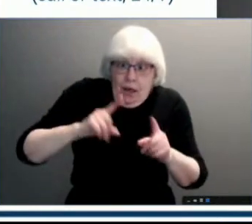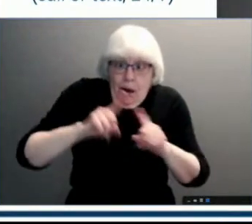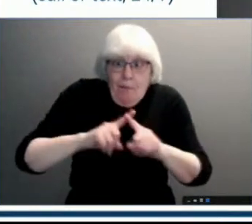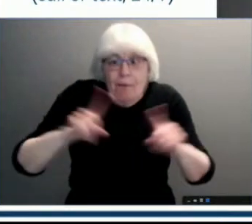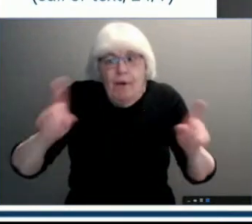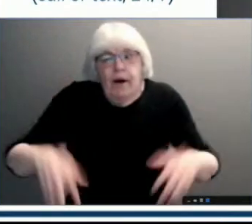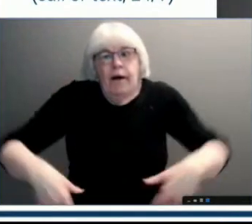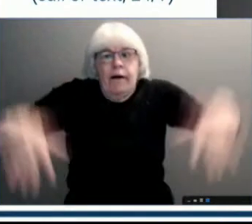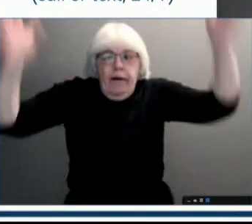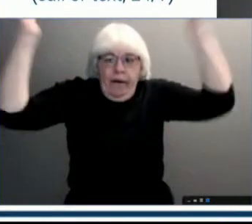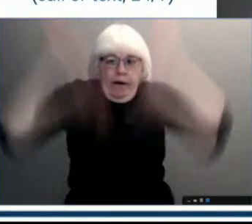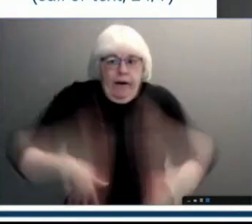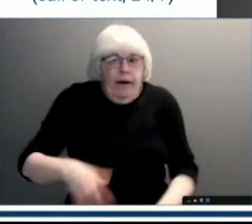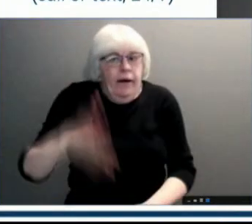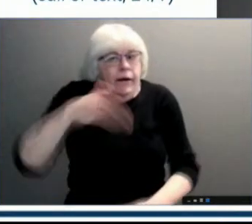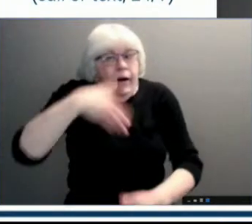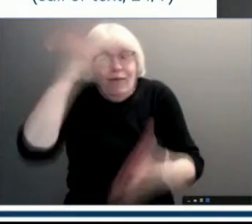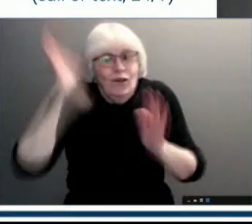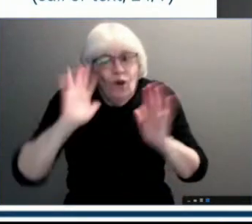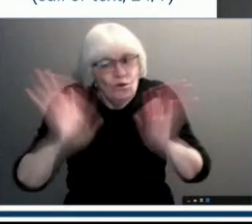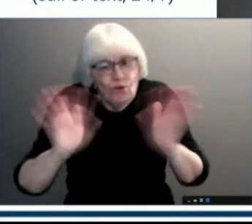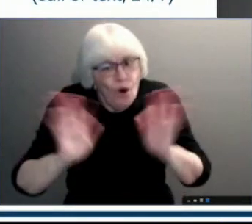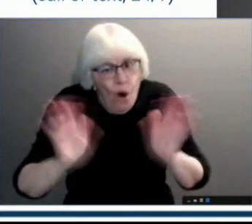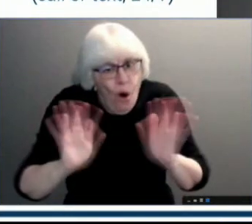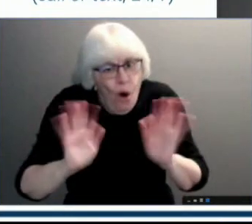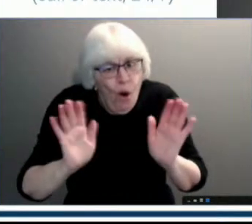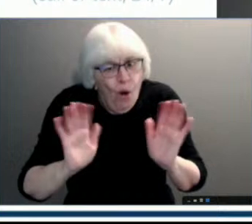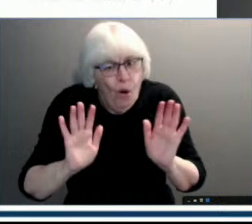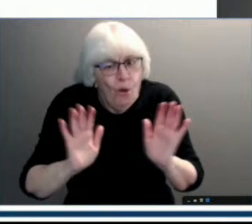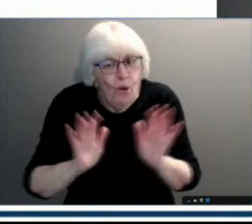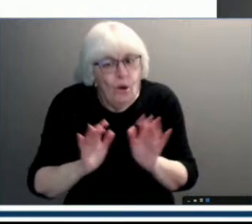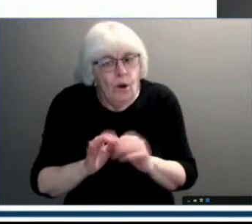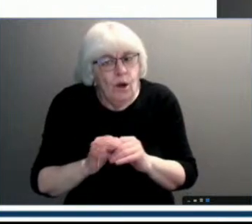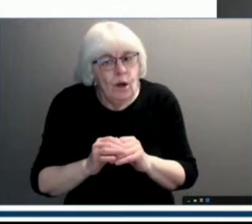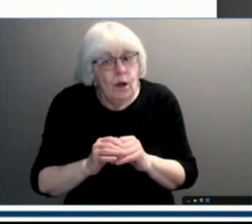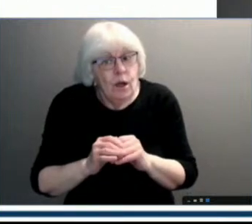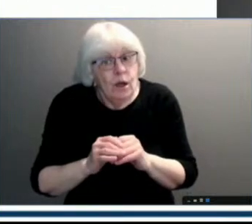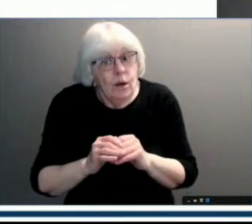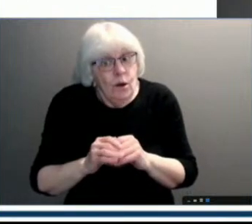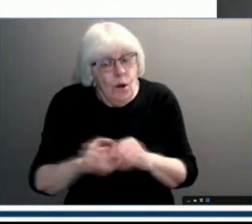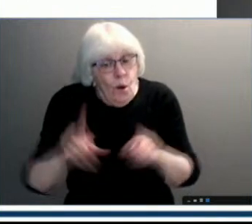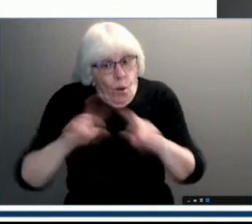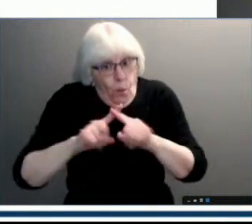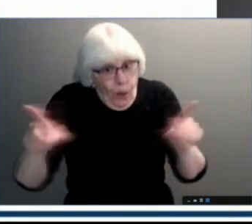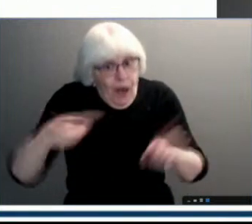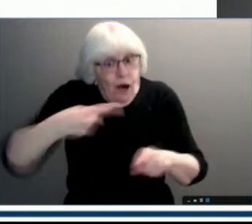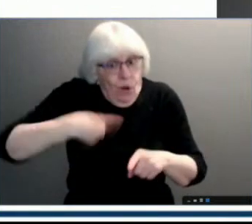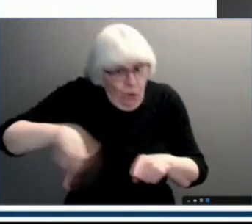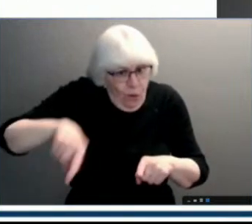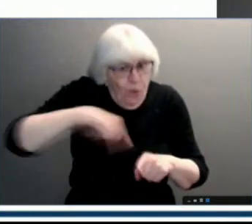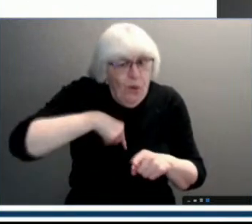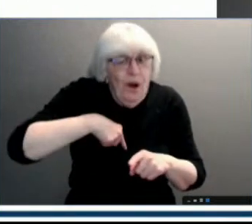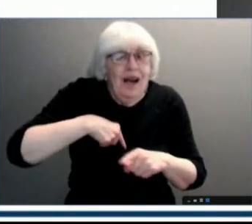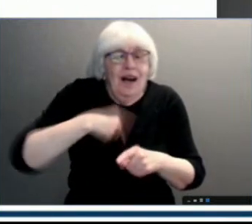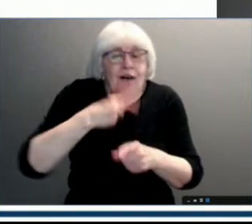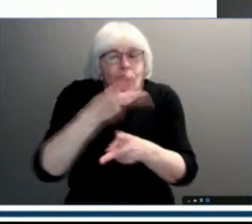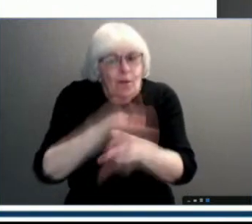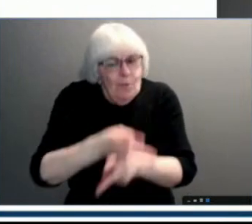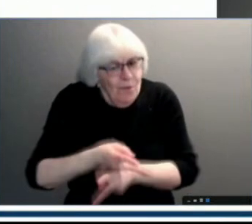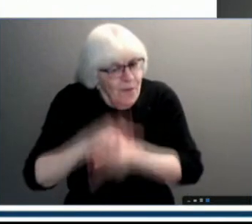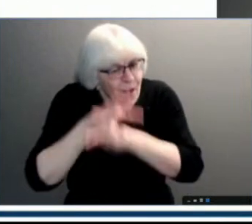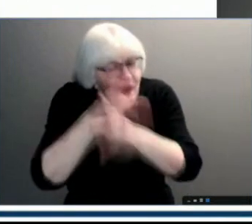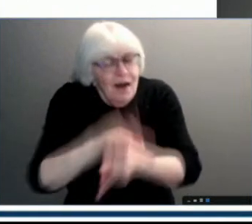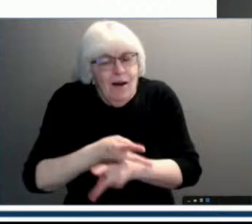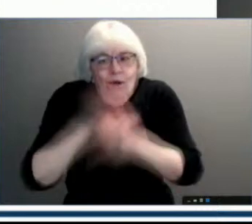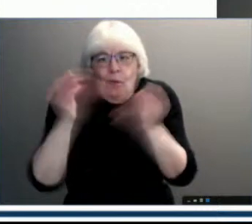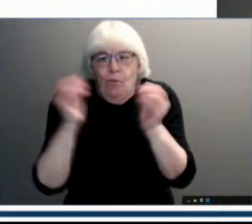whatever. So to me, it reinforces why all of us need to be extra careful. The choices we make about